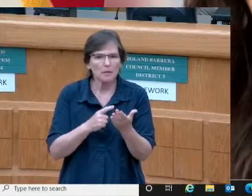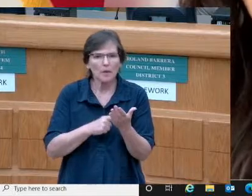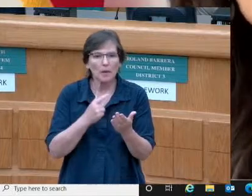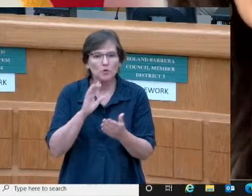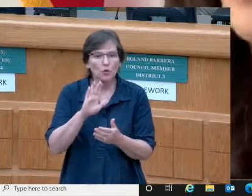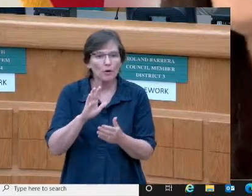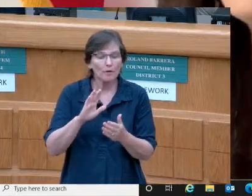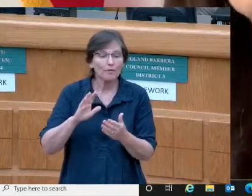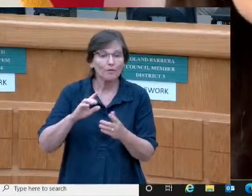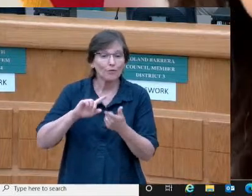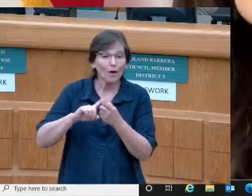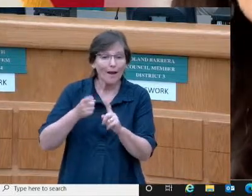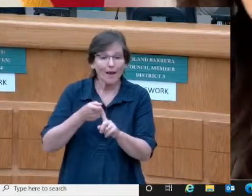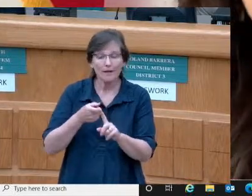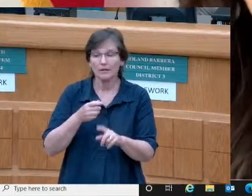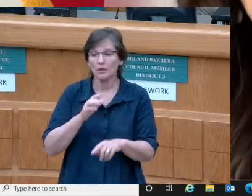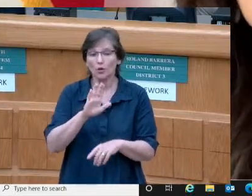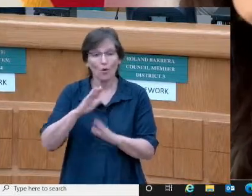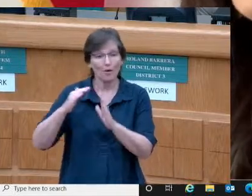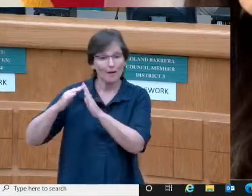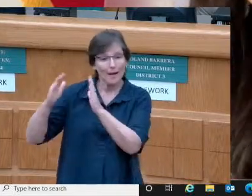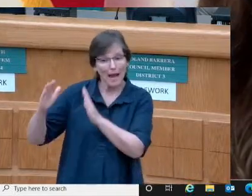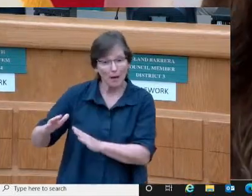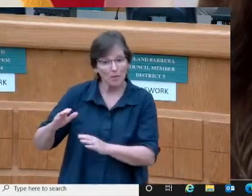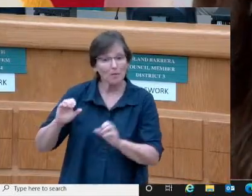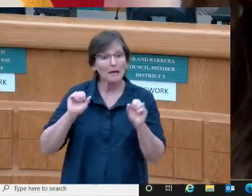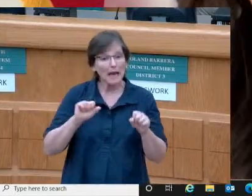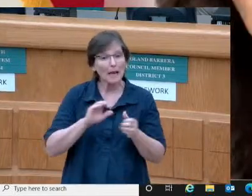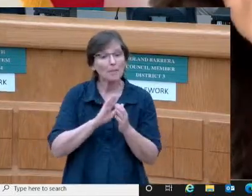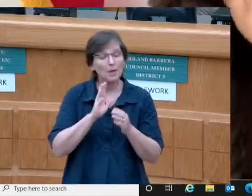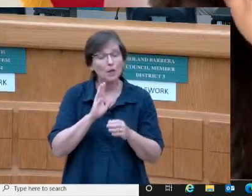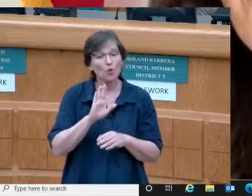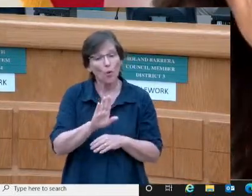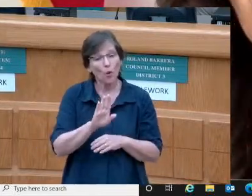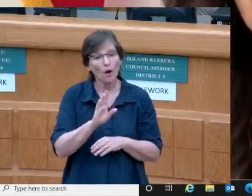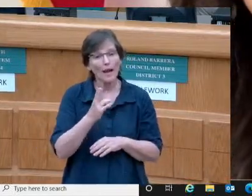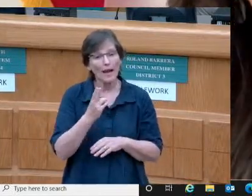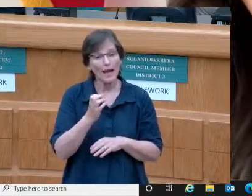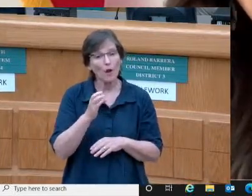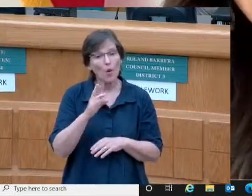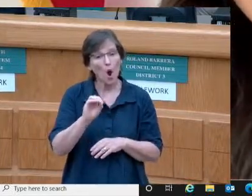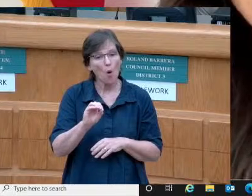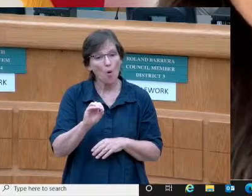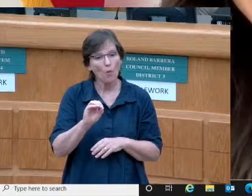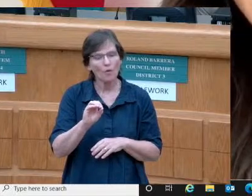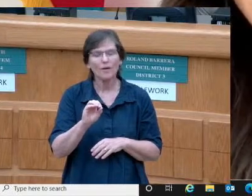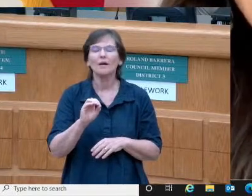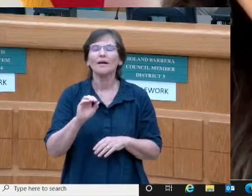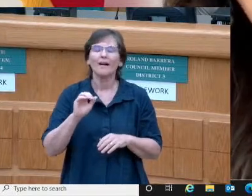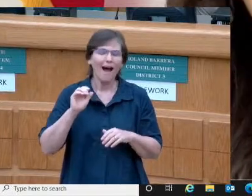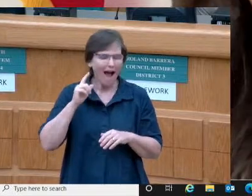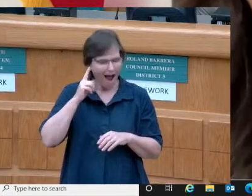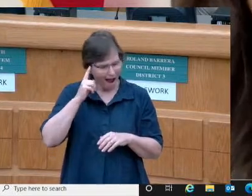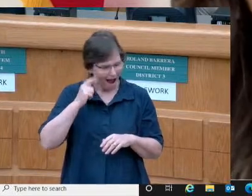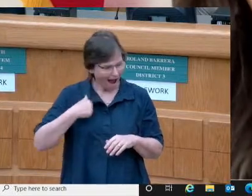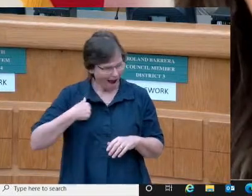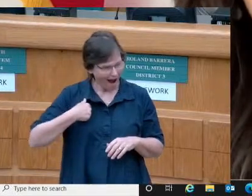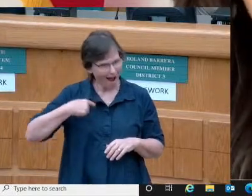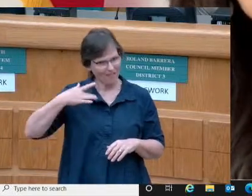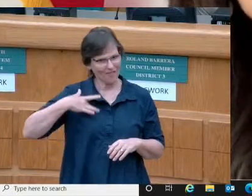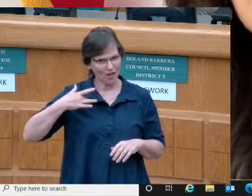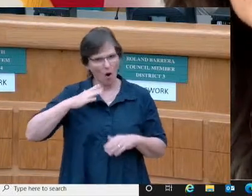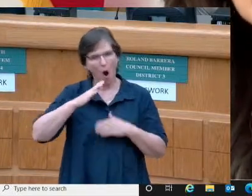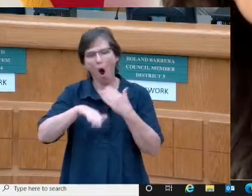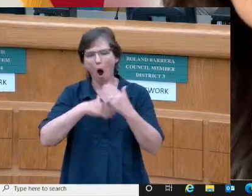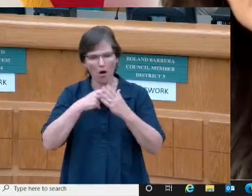I want you to know all of those people are heroes, but there is no heroism at all in not getting tested. In fact, just the opposite.